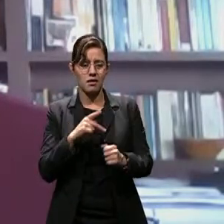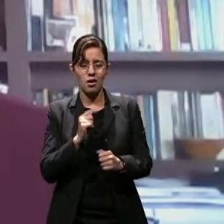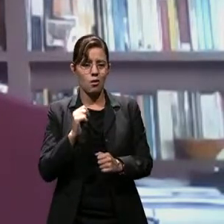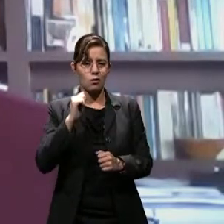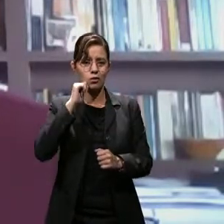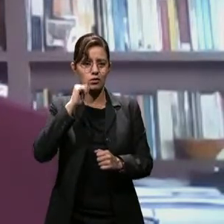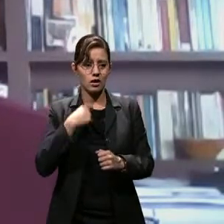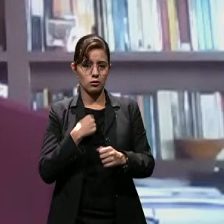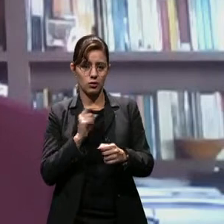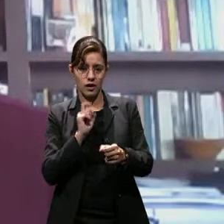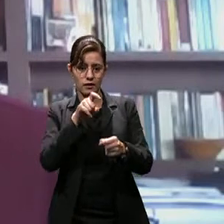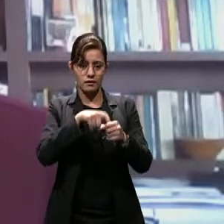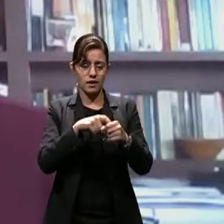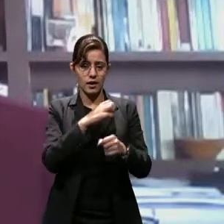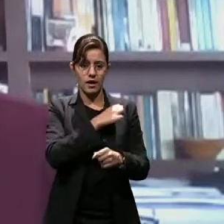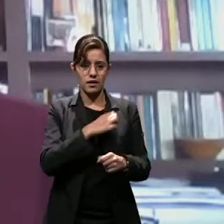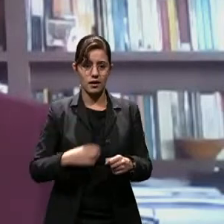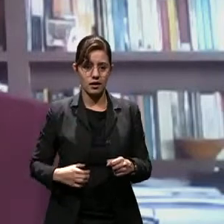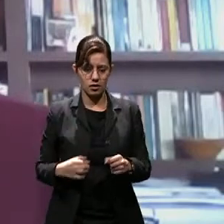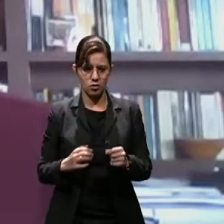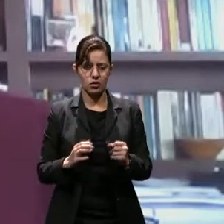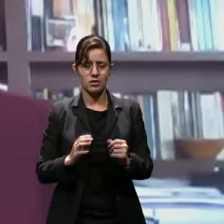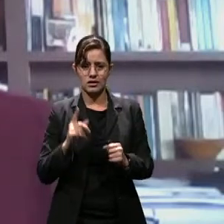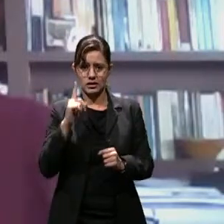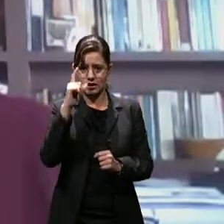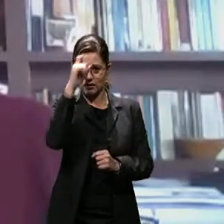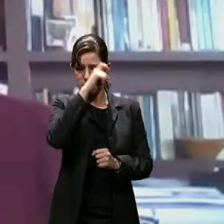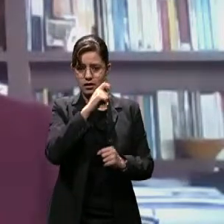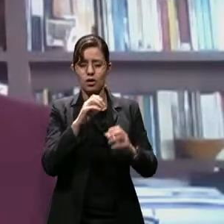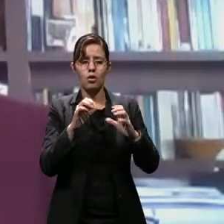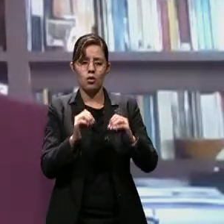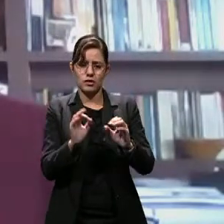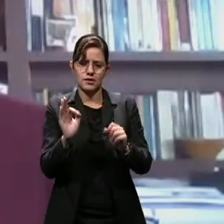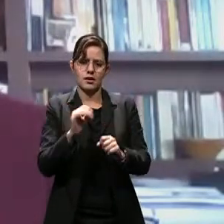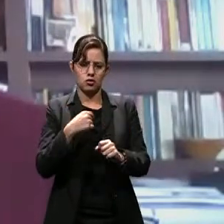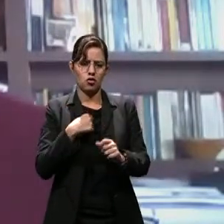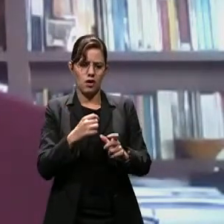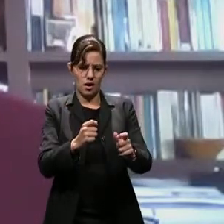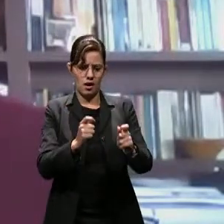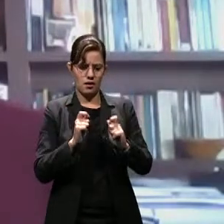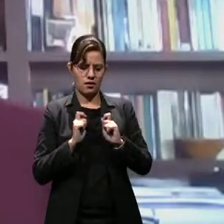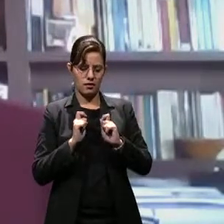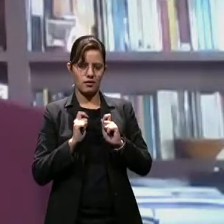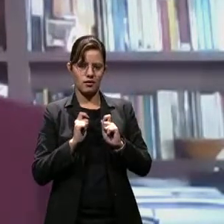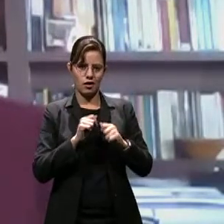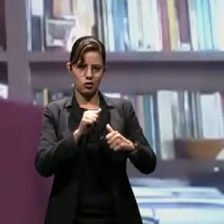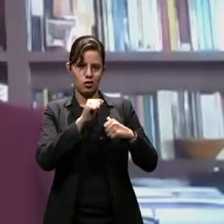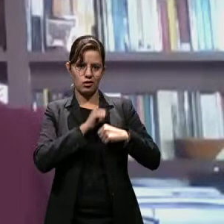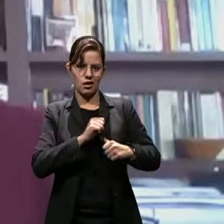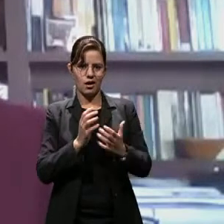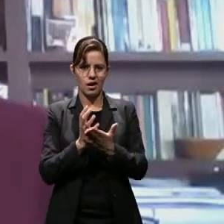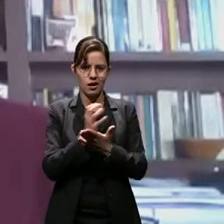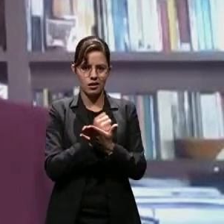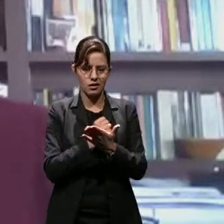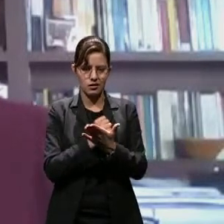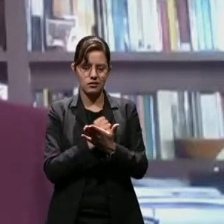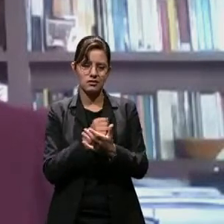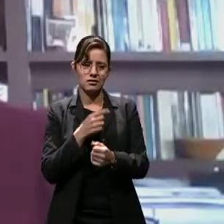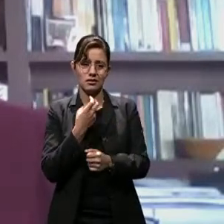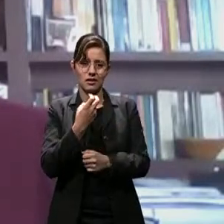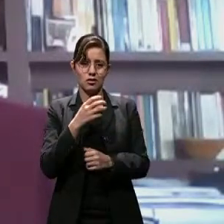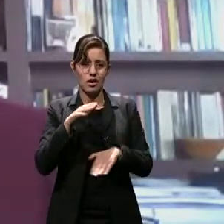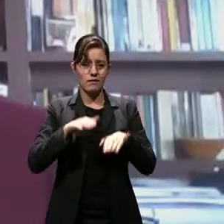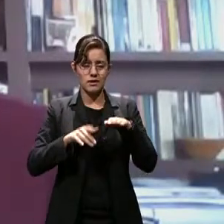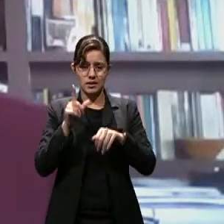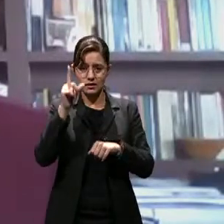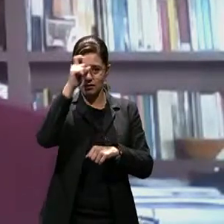very difficult to be a candidate and to exert their power once they are elected, because they're just with their